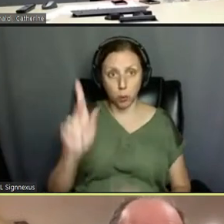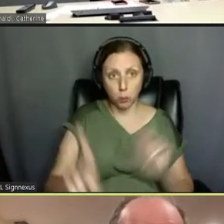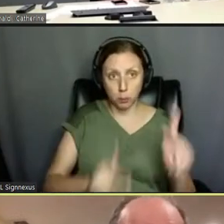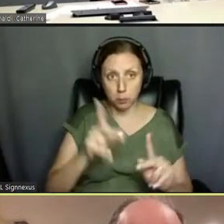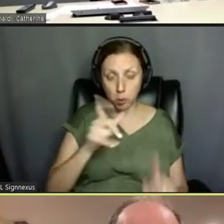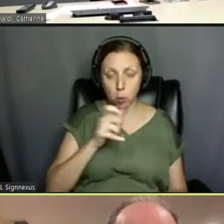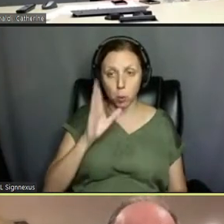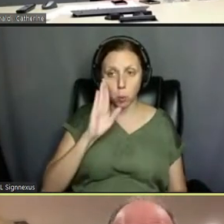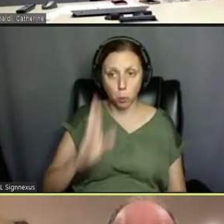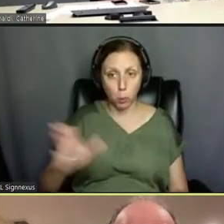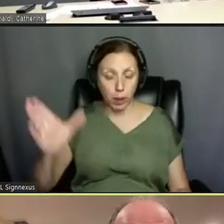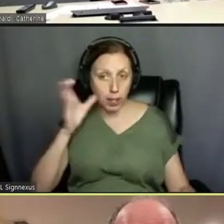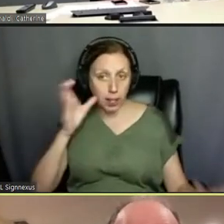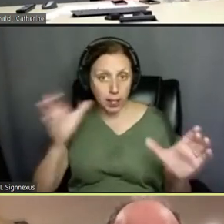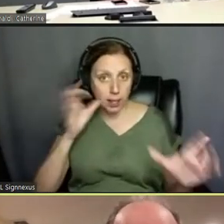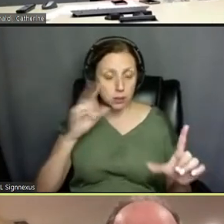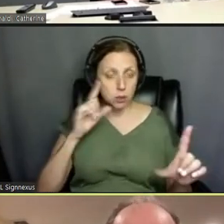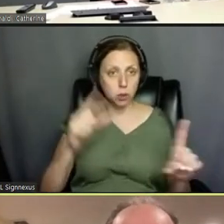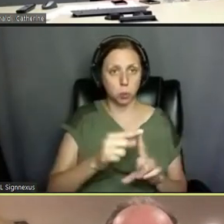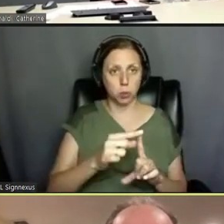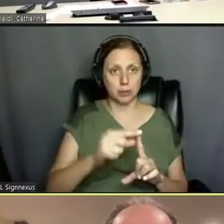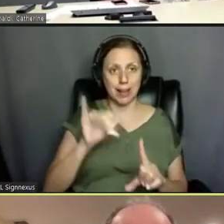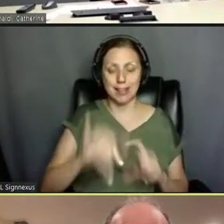will listen to words. This is